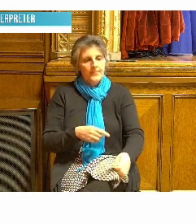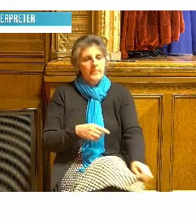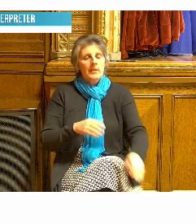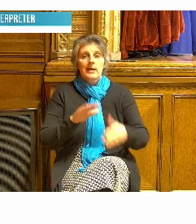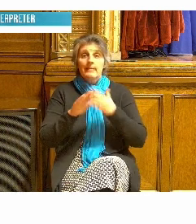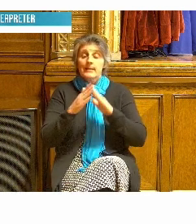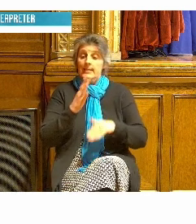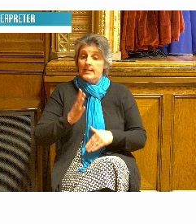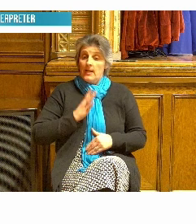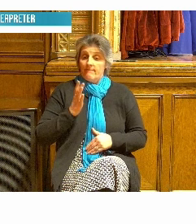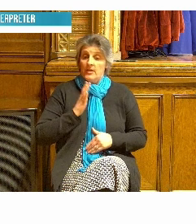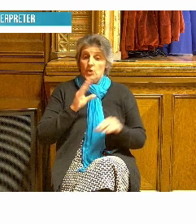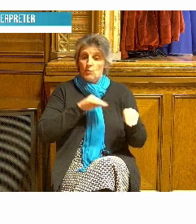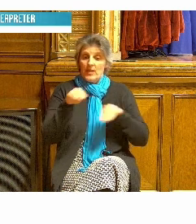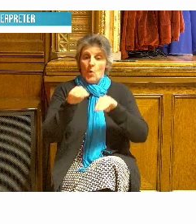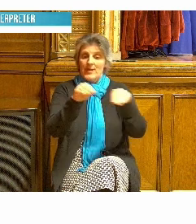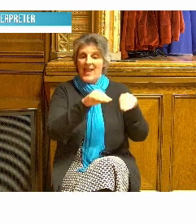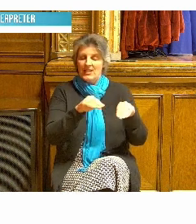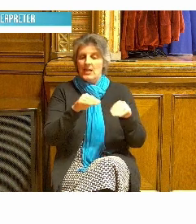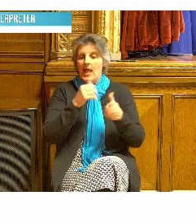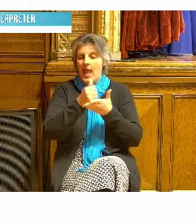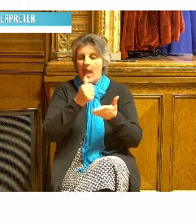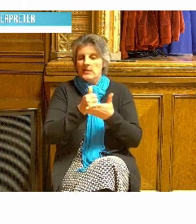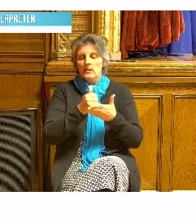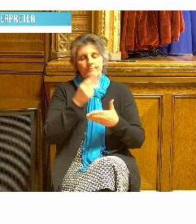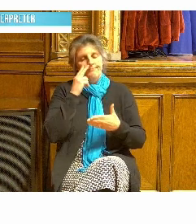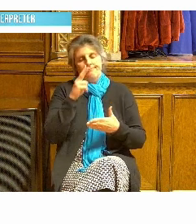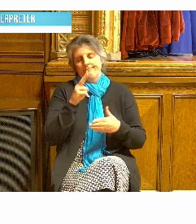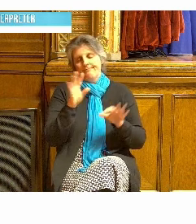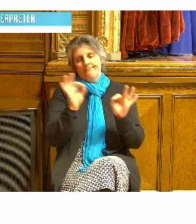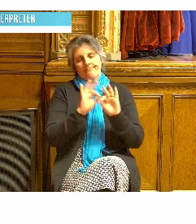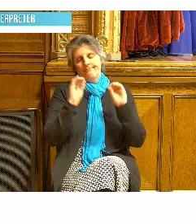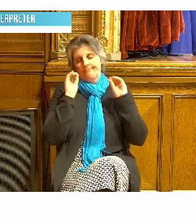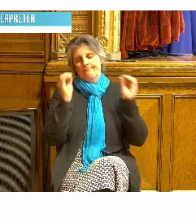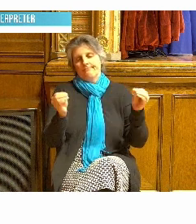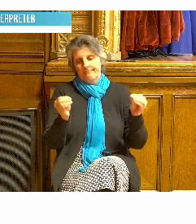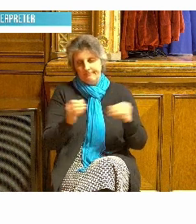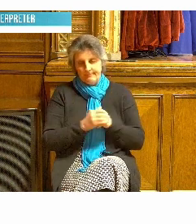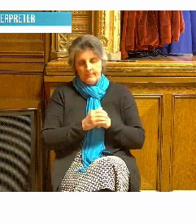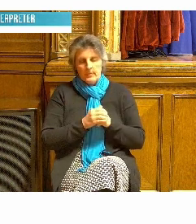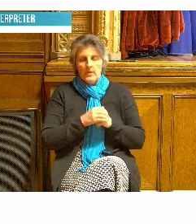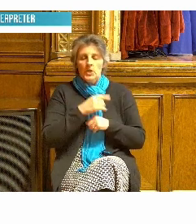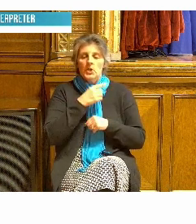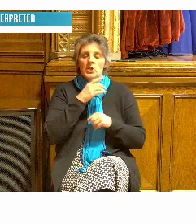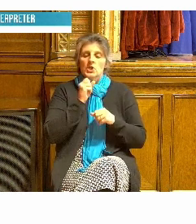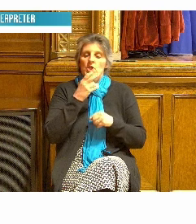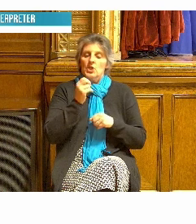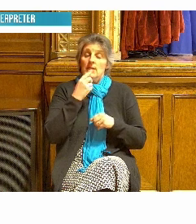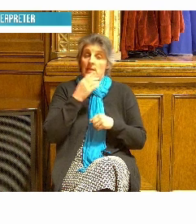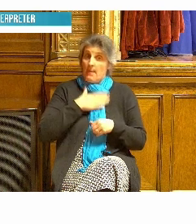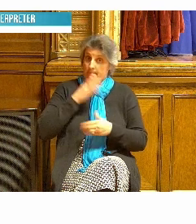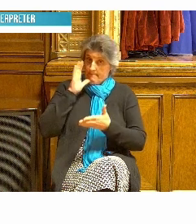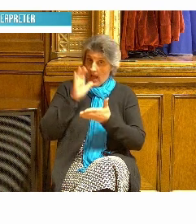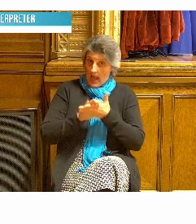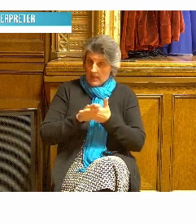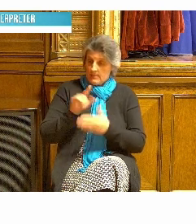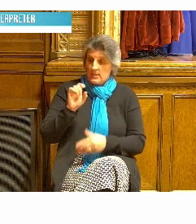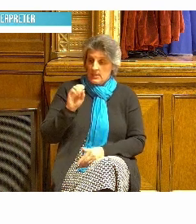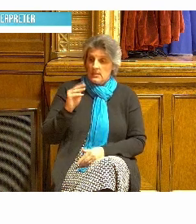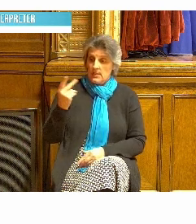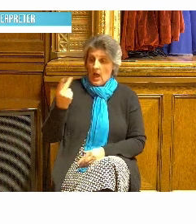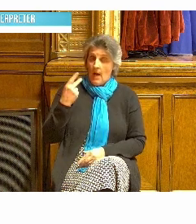city's official relocation aids were seen as largely ineffective. She said, my husband, Tom, and